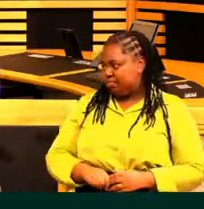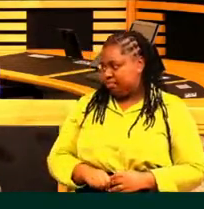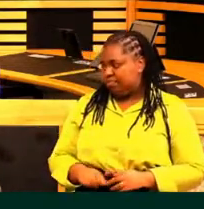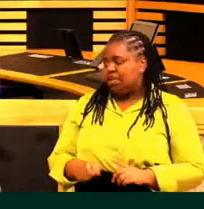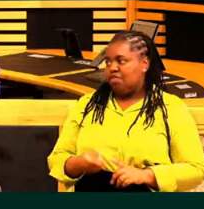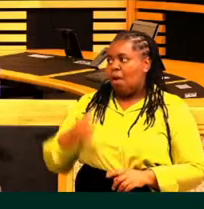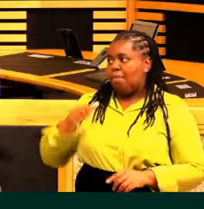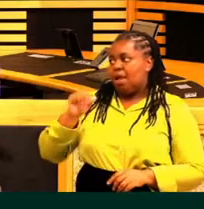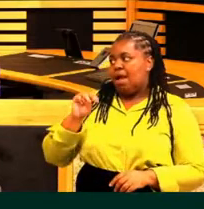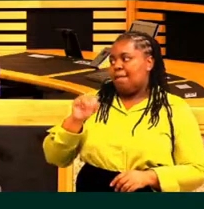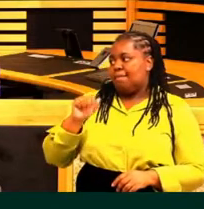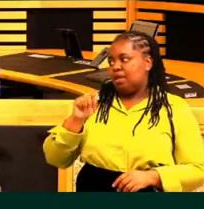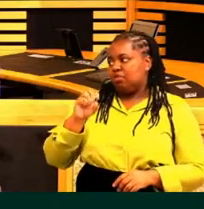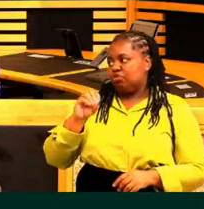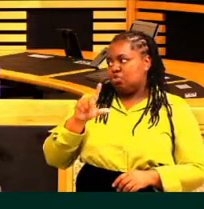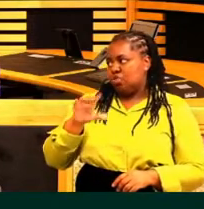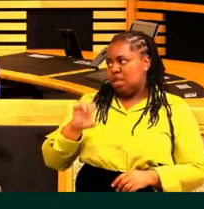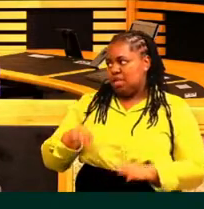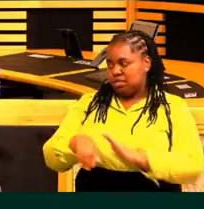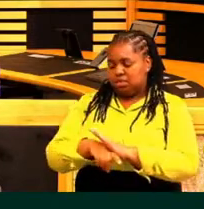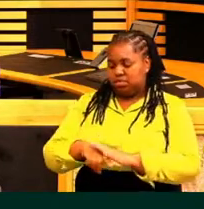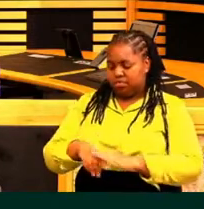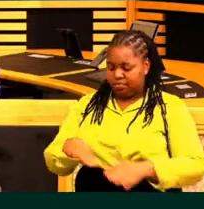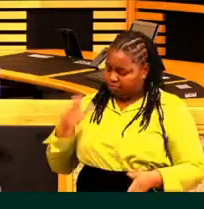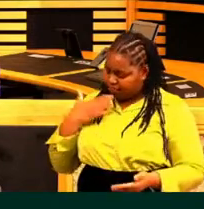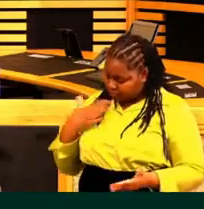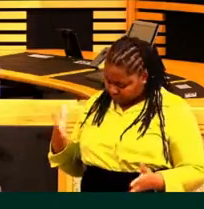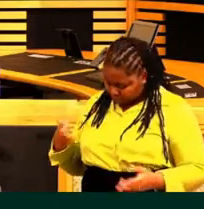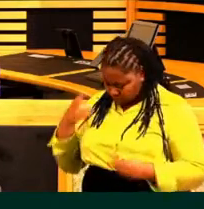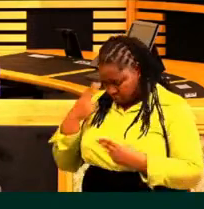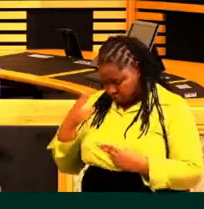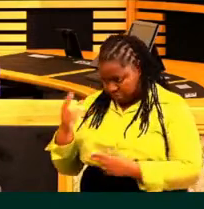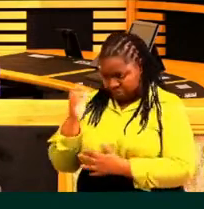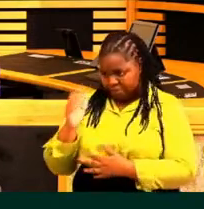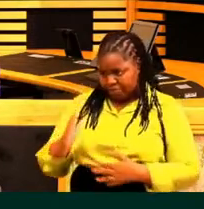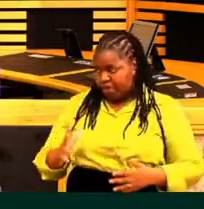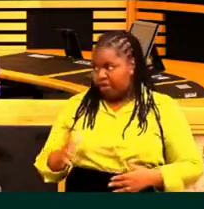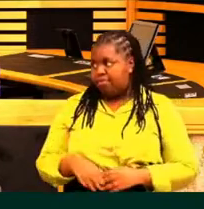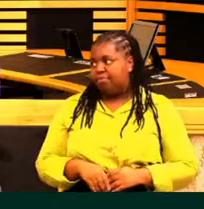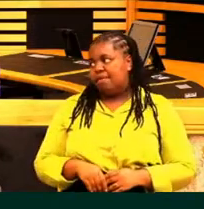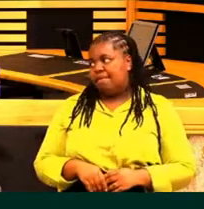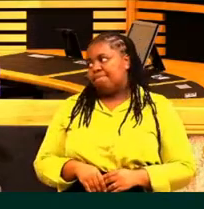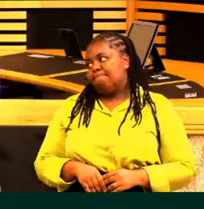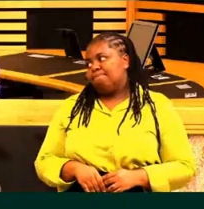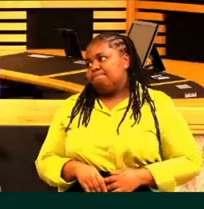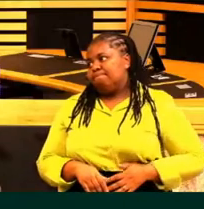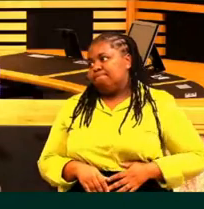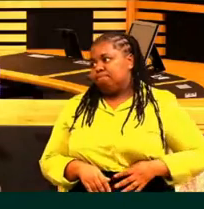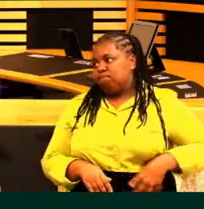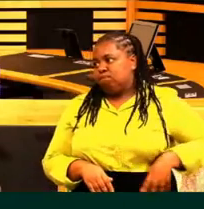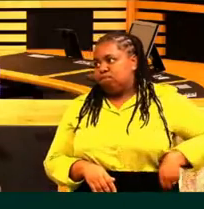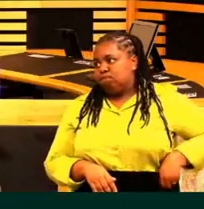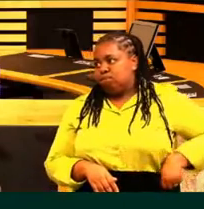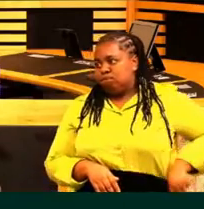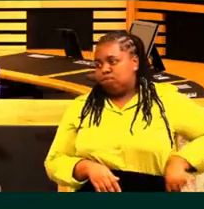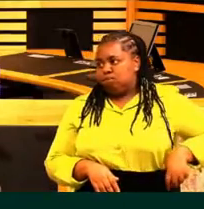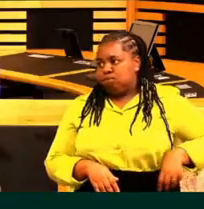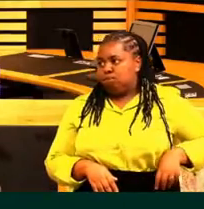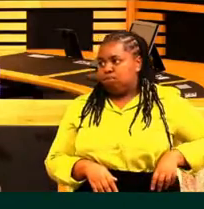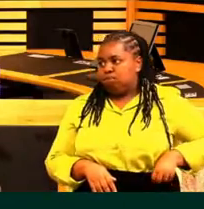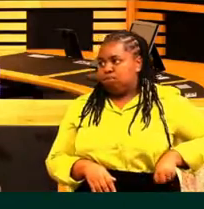District thank you very much honorable speaker honorable speaker